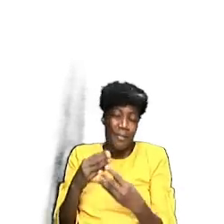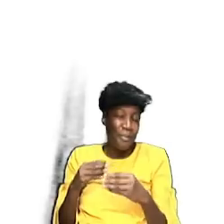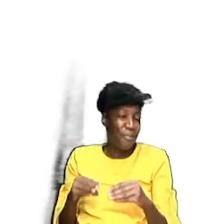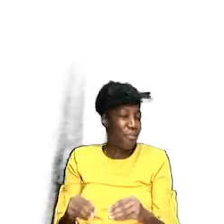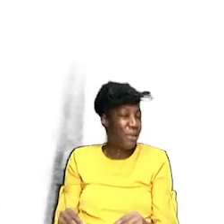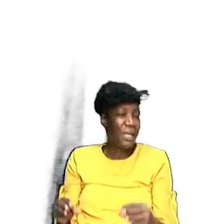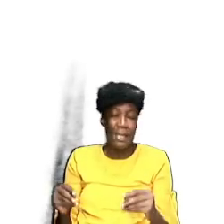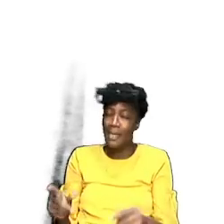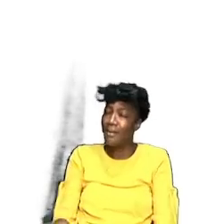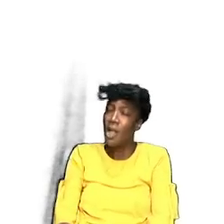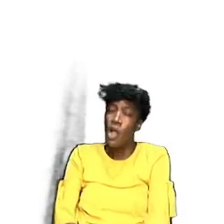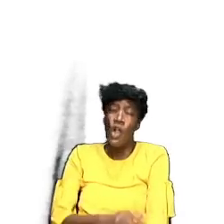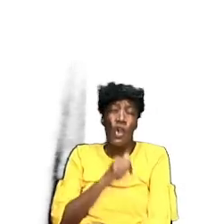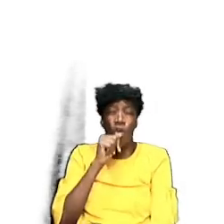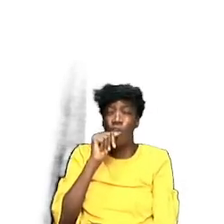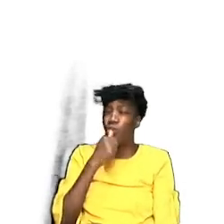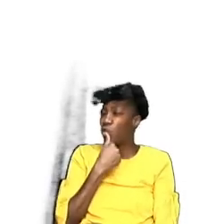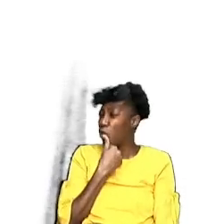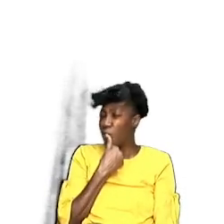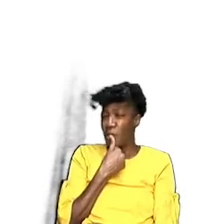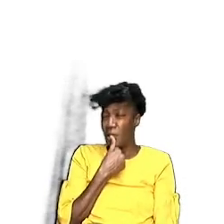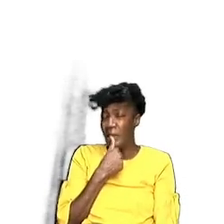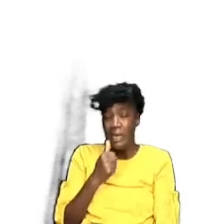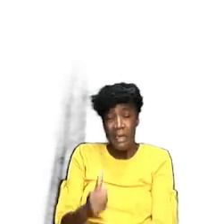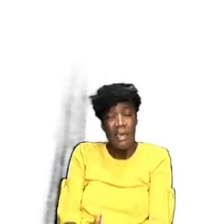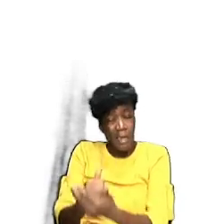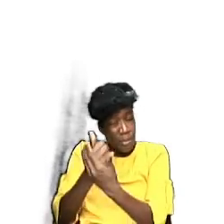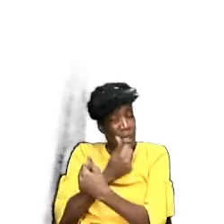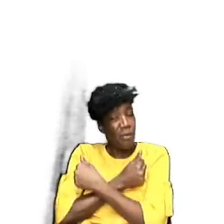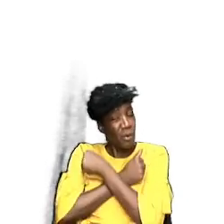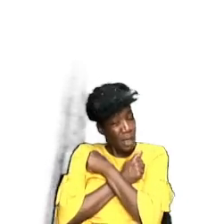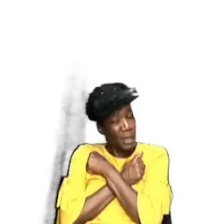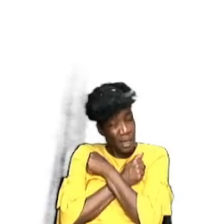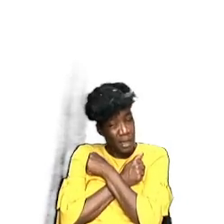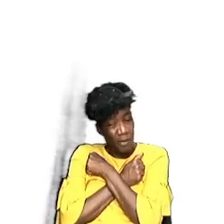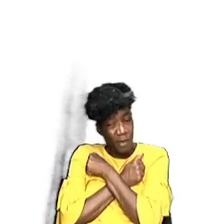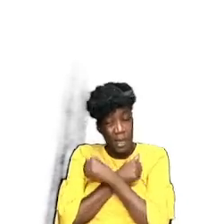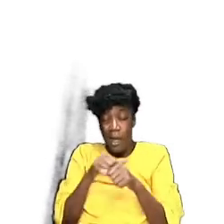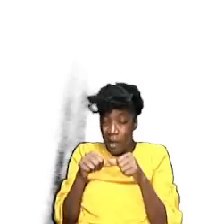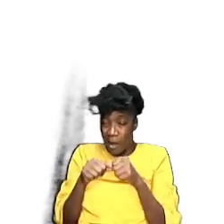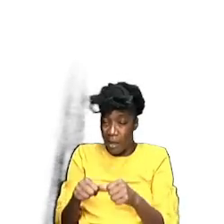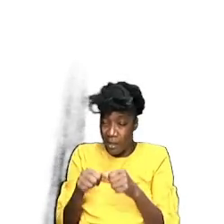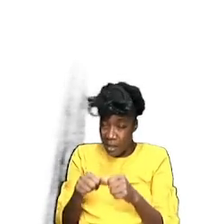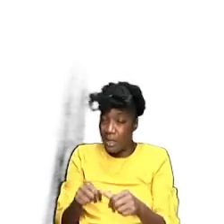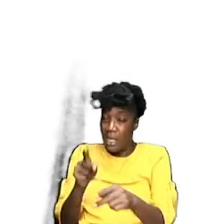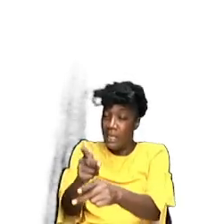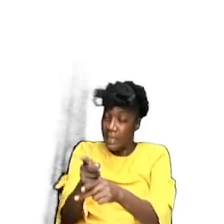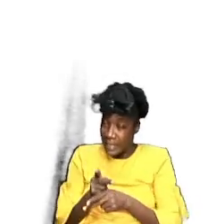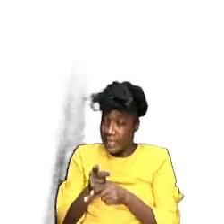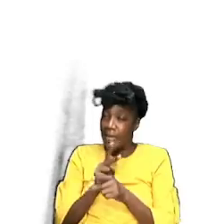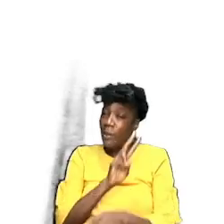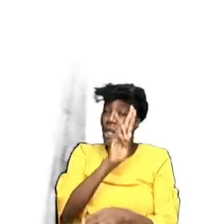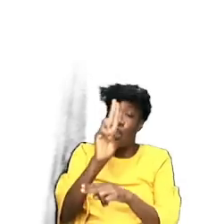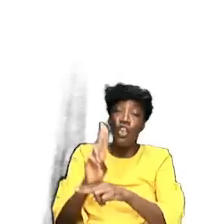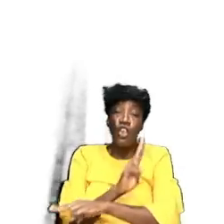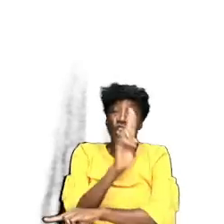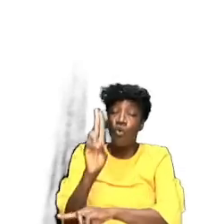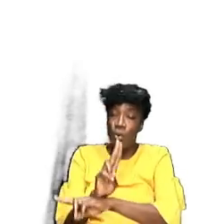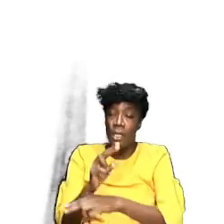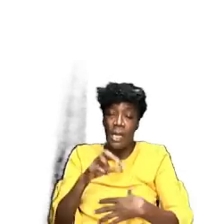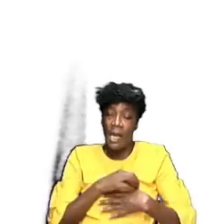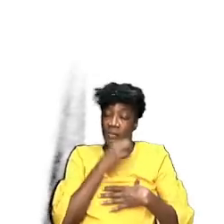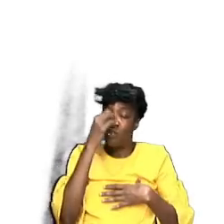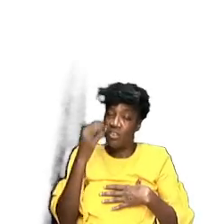longsuffering, forbearing one another in love, endeavoring to keep the unity of the Spirit in the